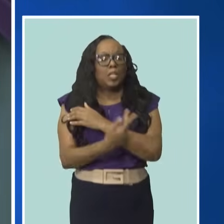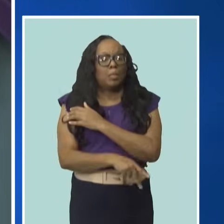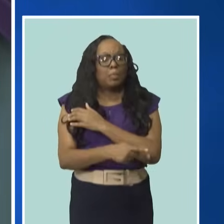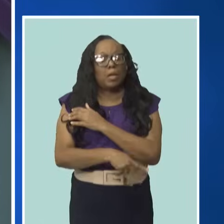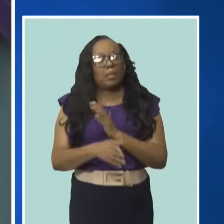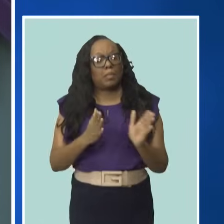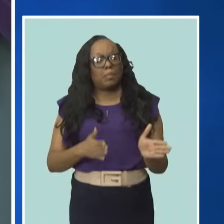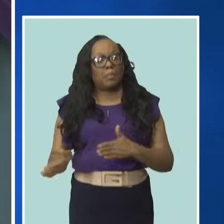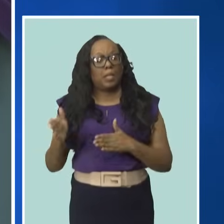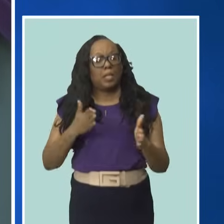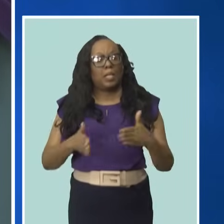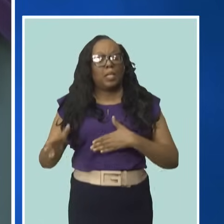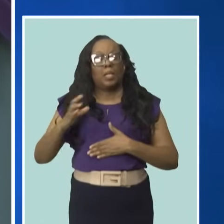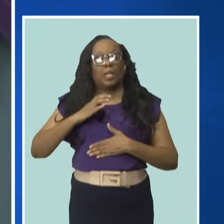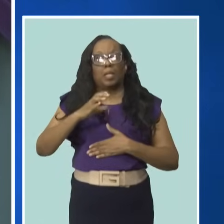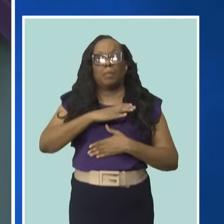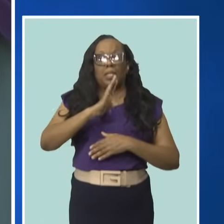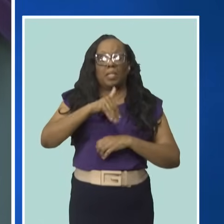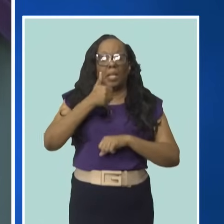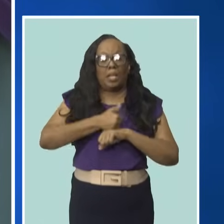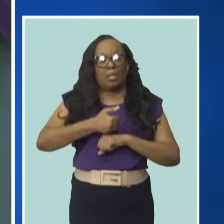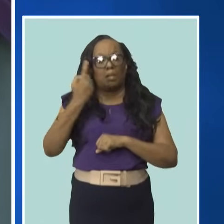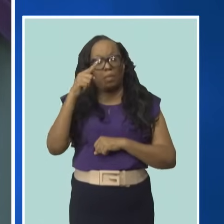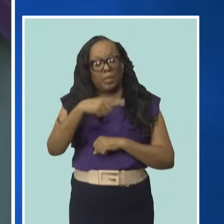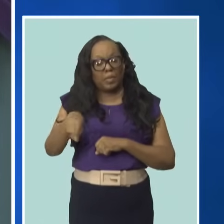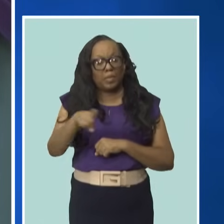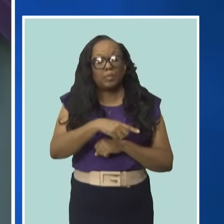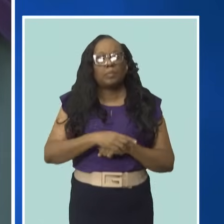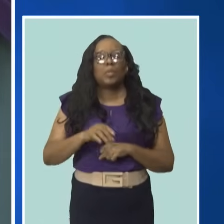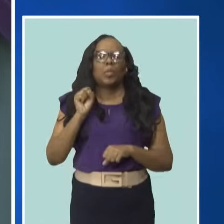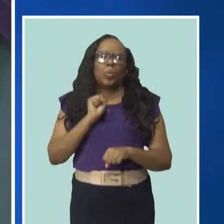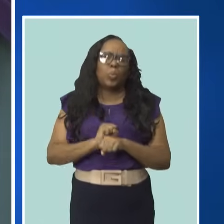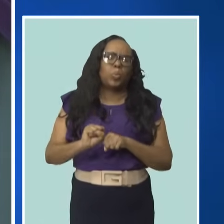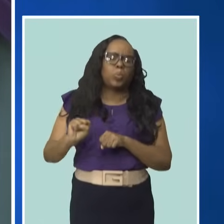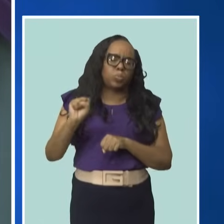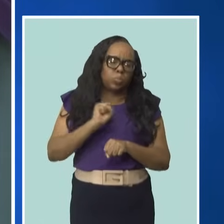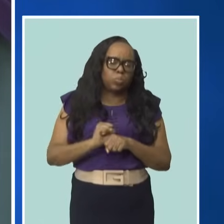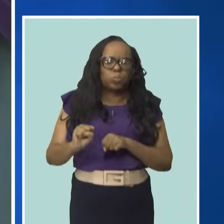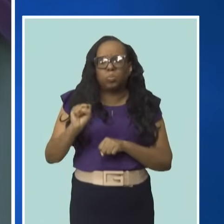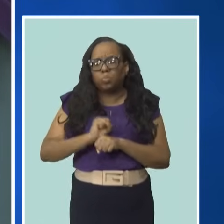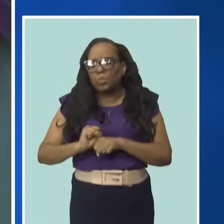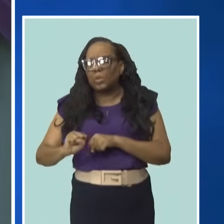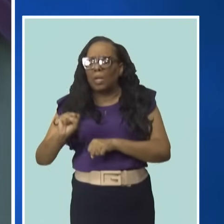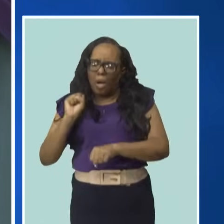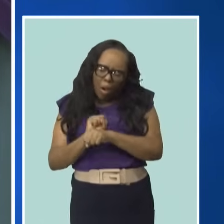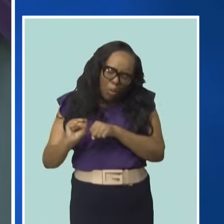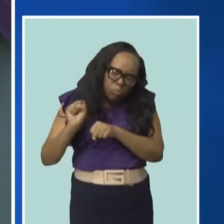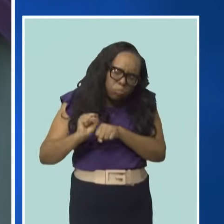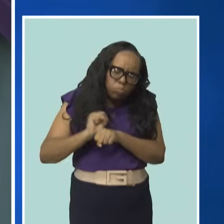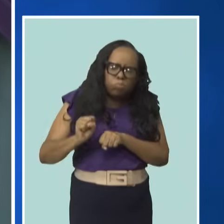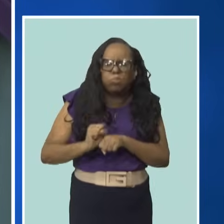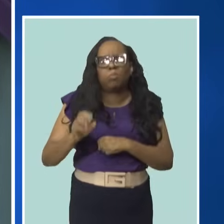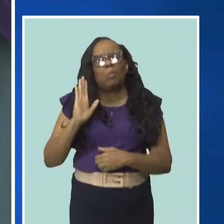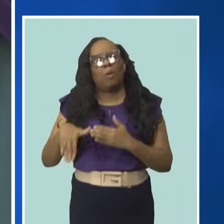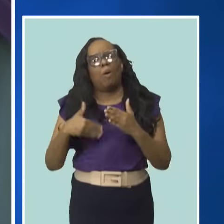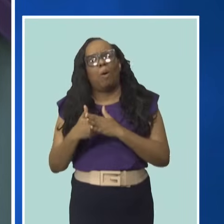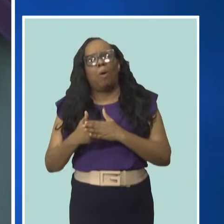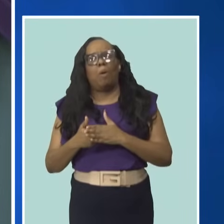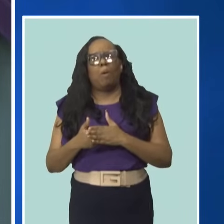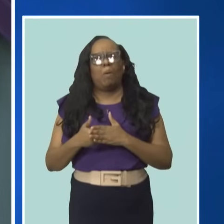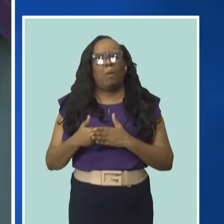committee has put together for you. They've been working tirelessly. They are members